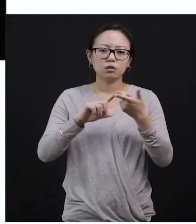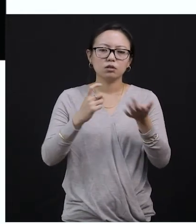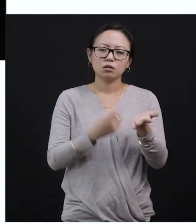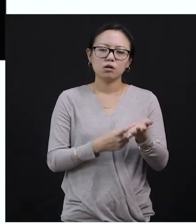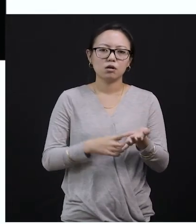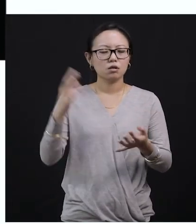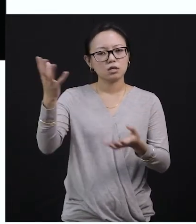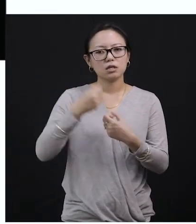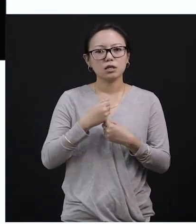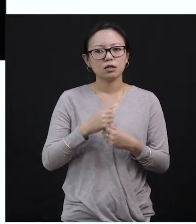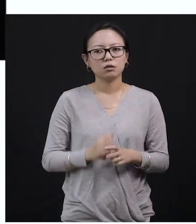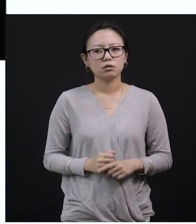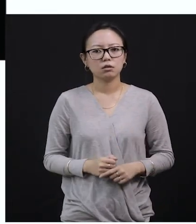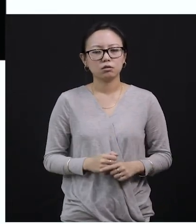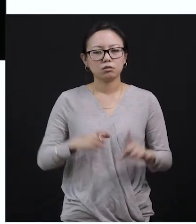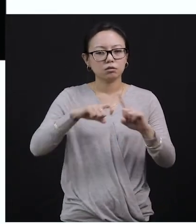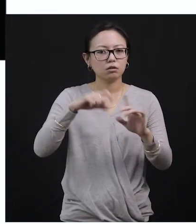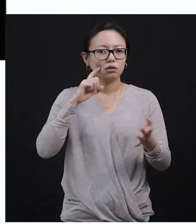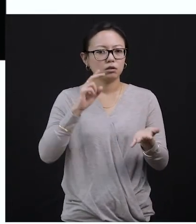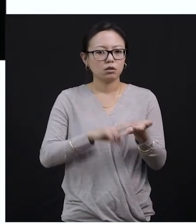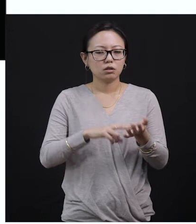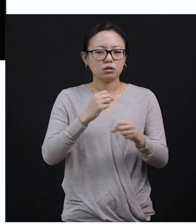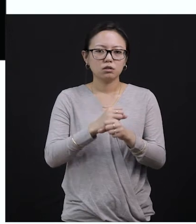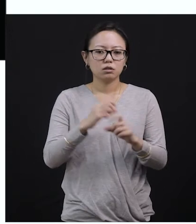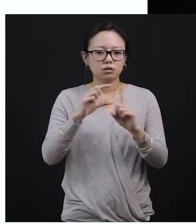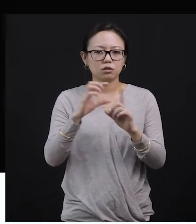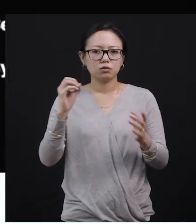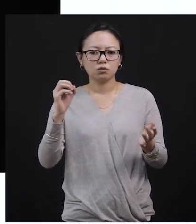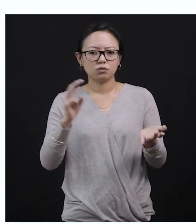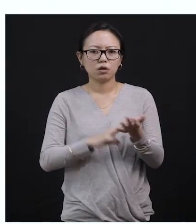kingdoms. So that was very strong ambition for them, okay.